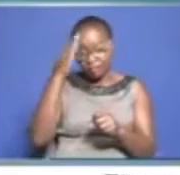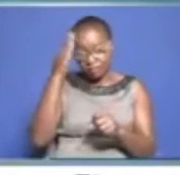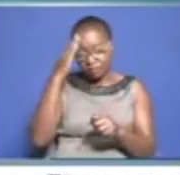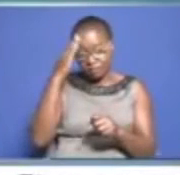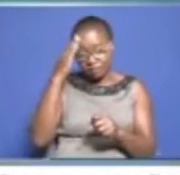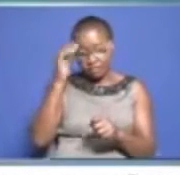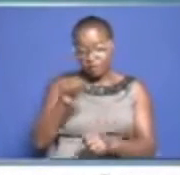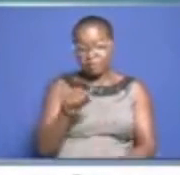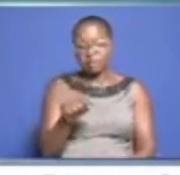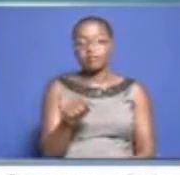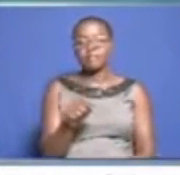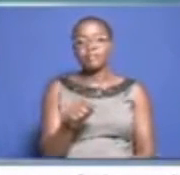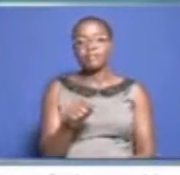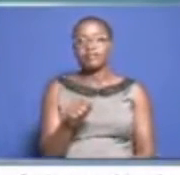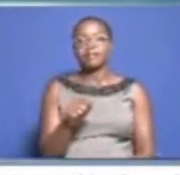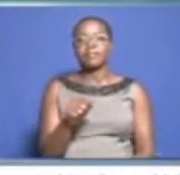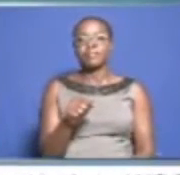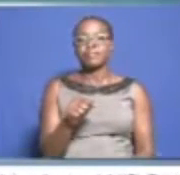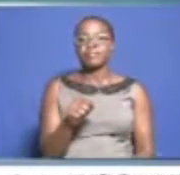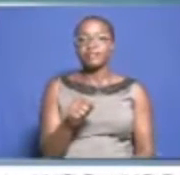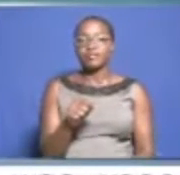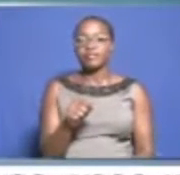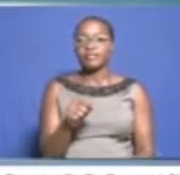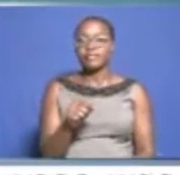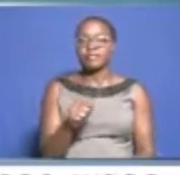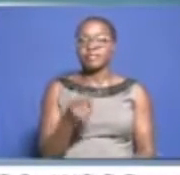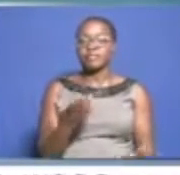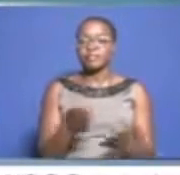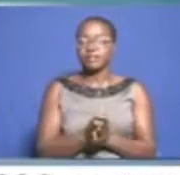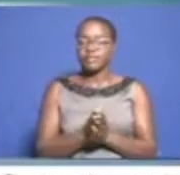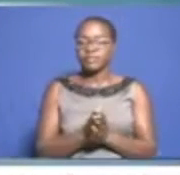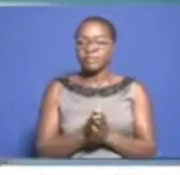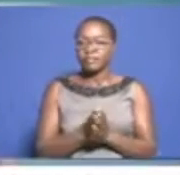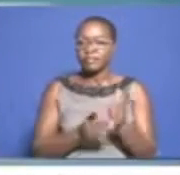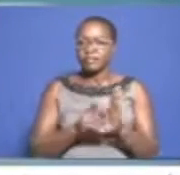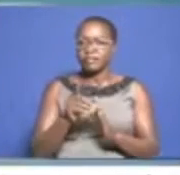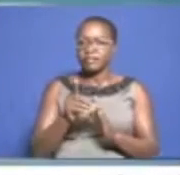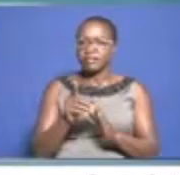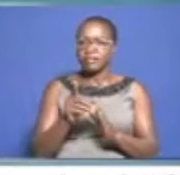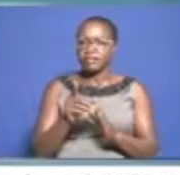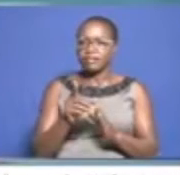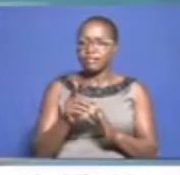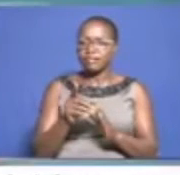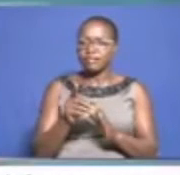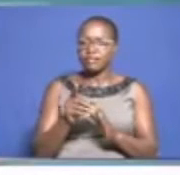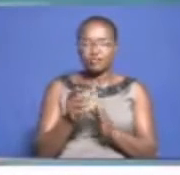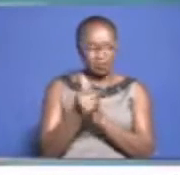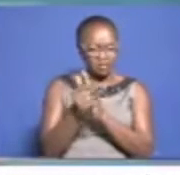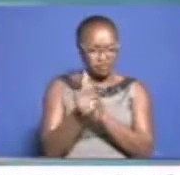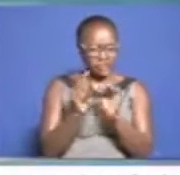of course, given that other leagues in the world were much more developed than us, the players were a little bit more skilled.